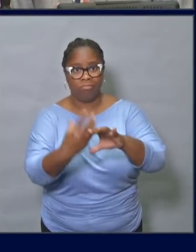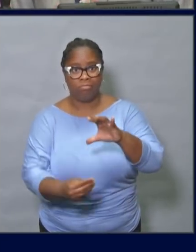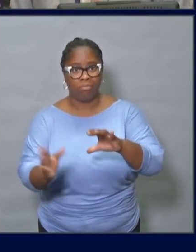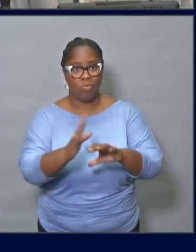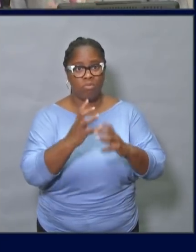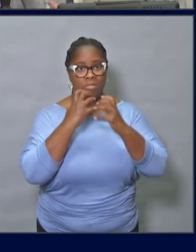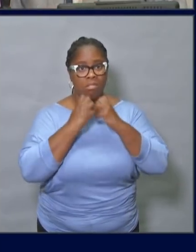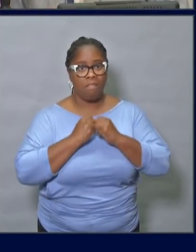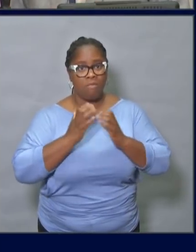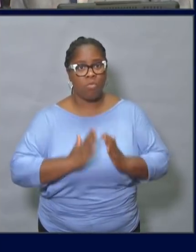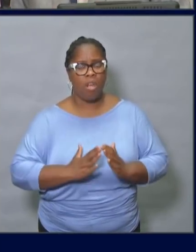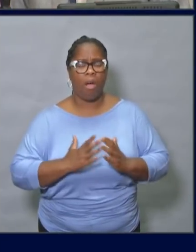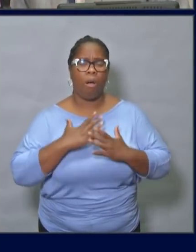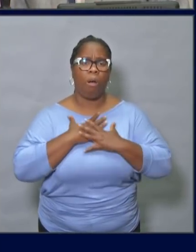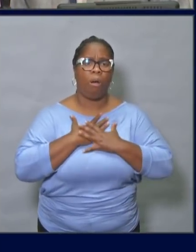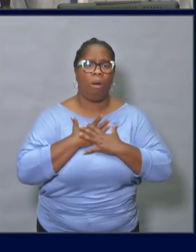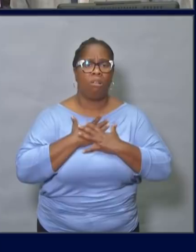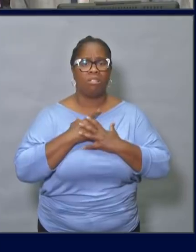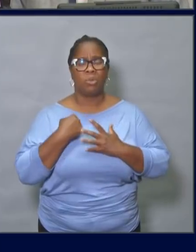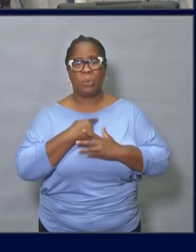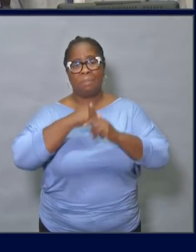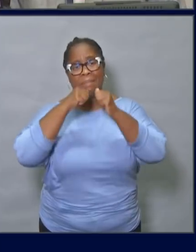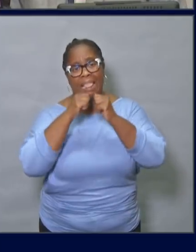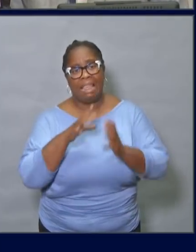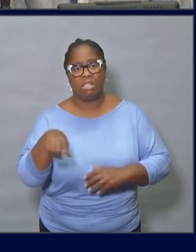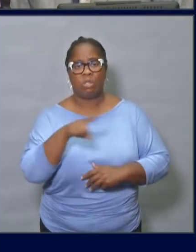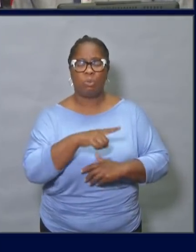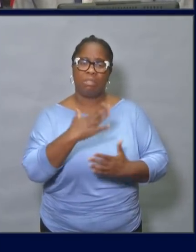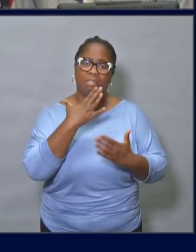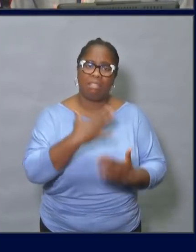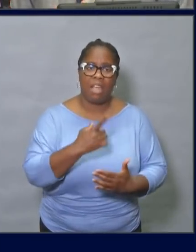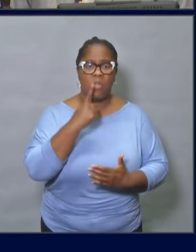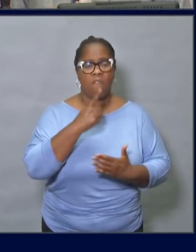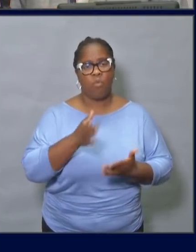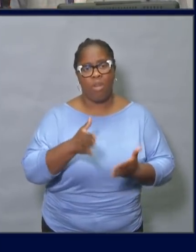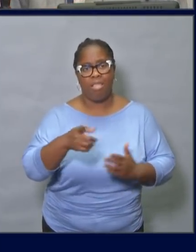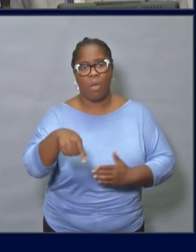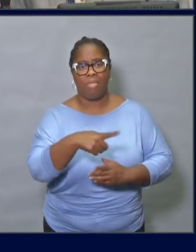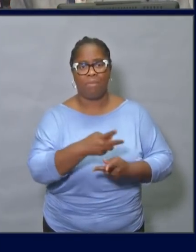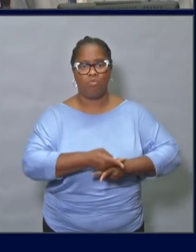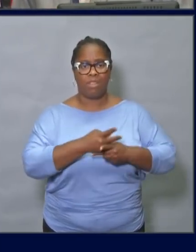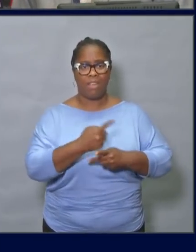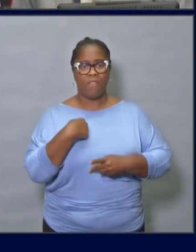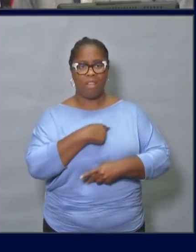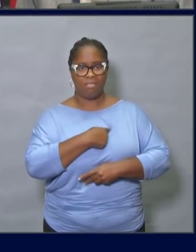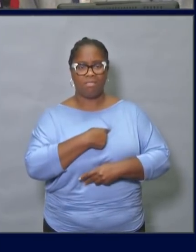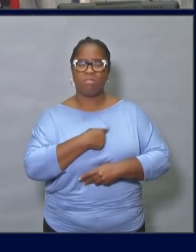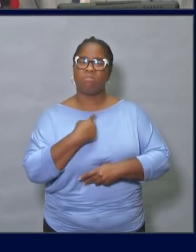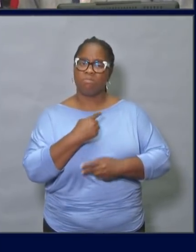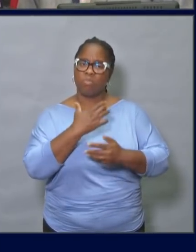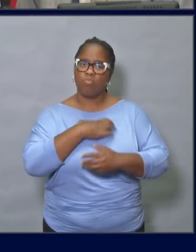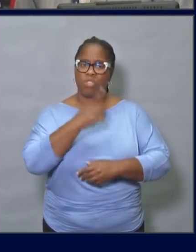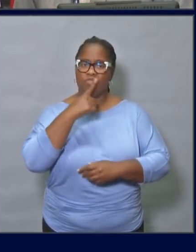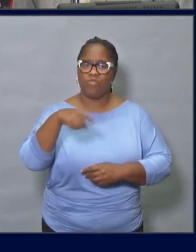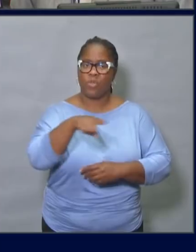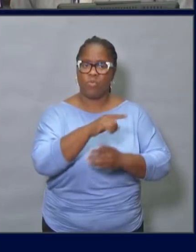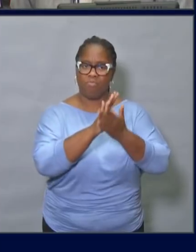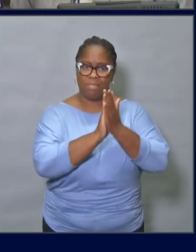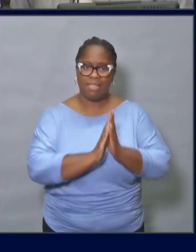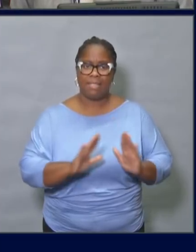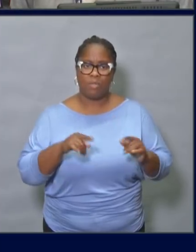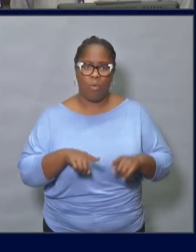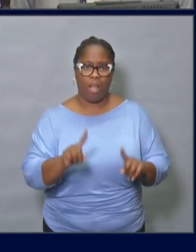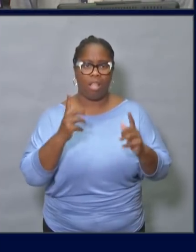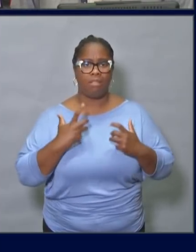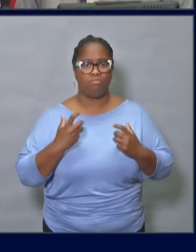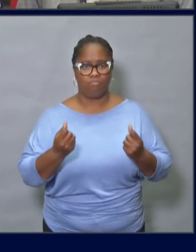We bless you for letting them take care of so many of us, and we wish you peace as you heal. Next,